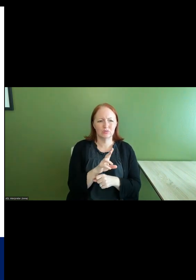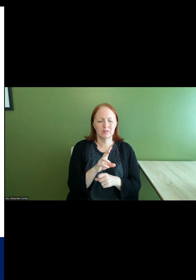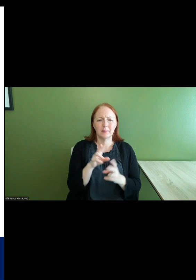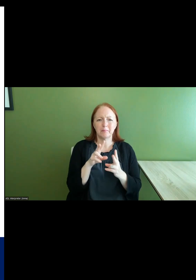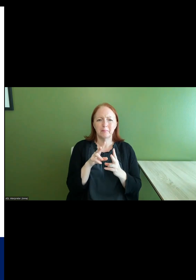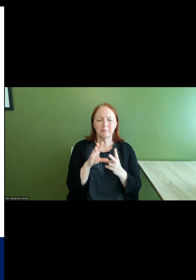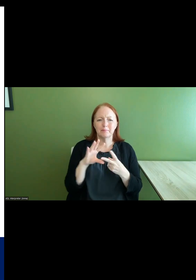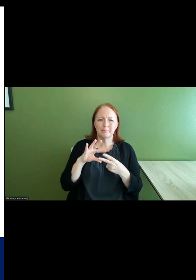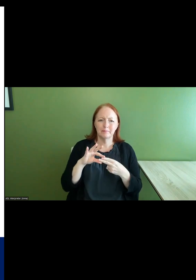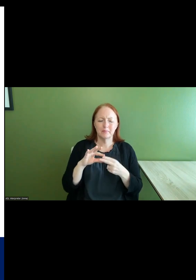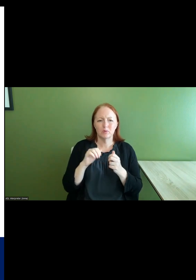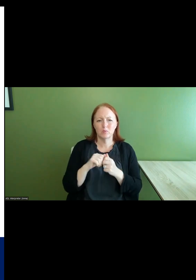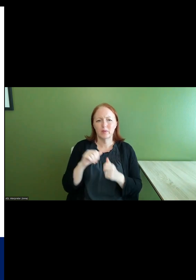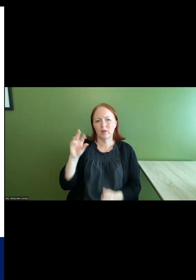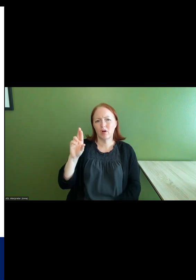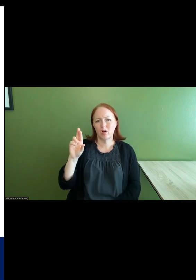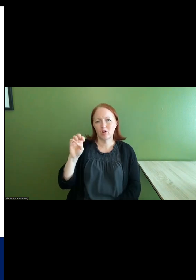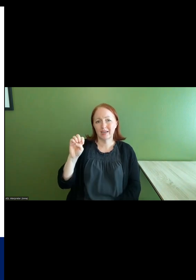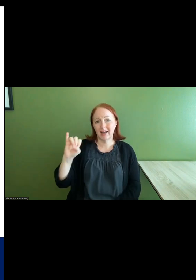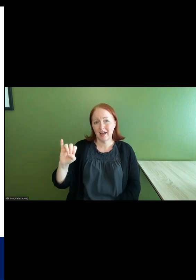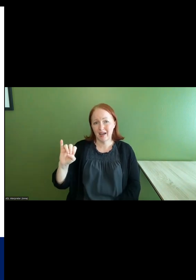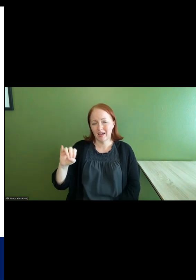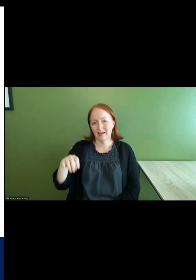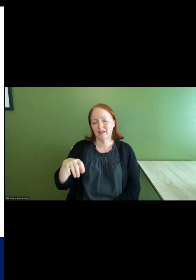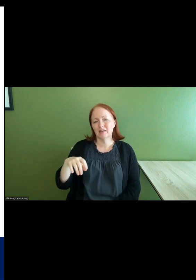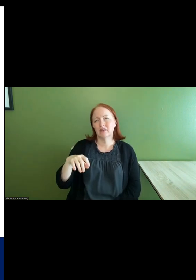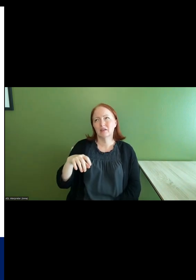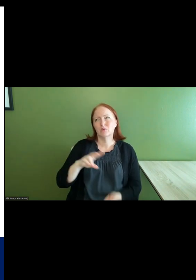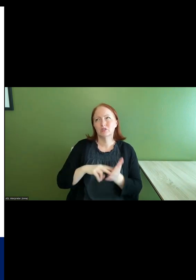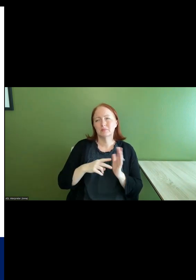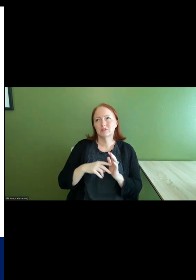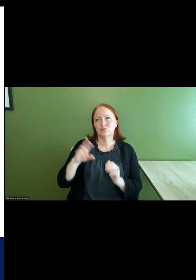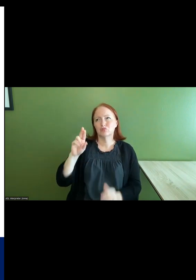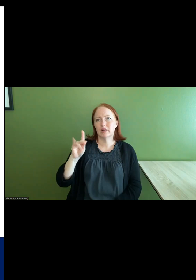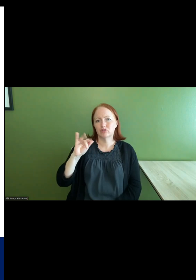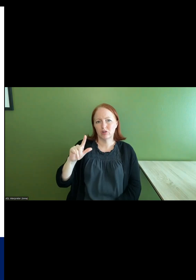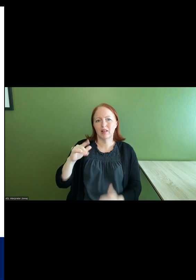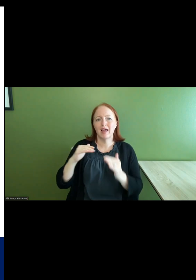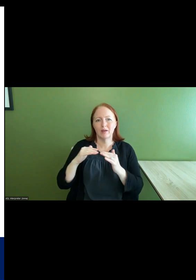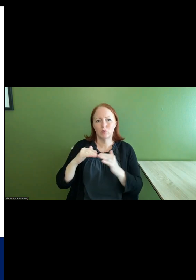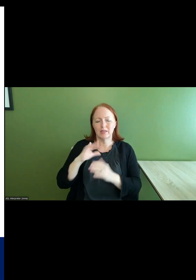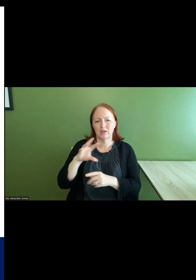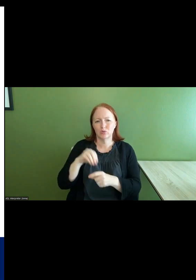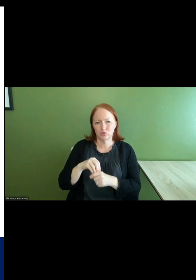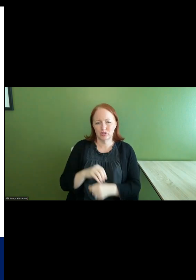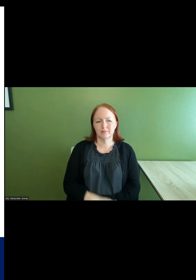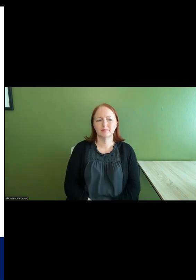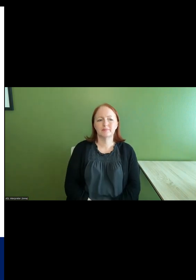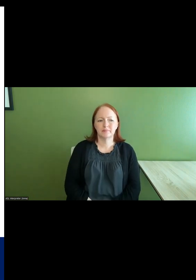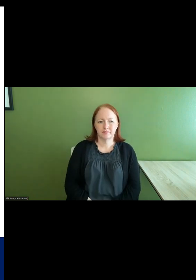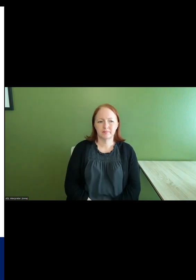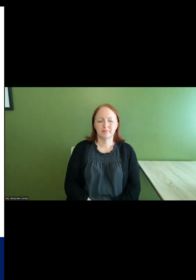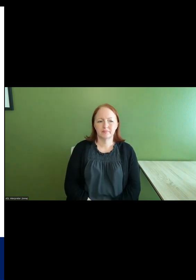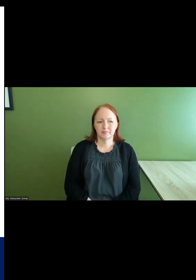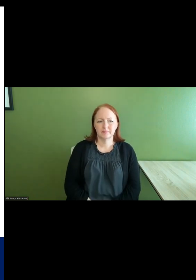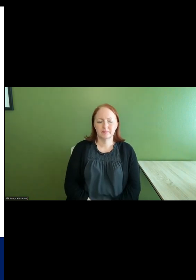pairing with the acronym REI, which means racial equity and inclusion. So